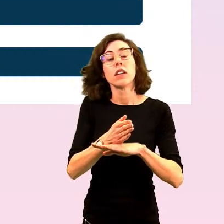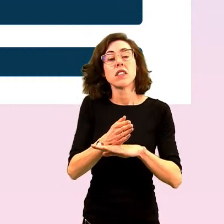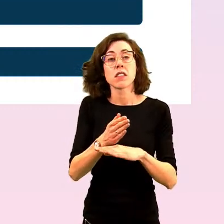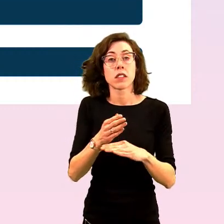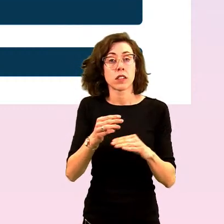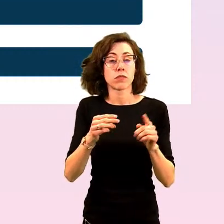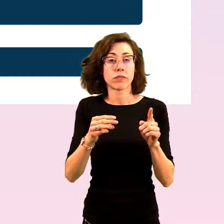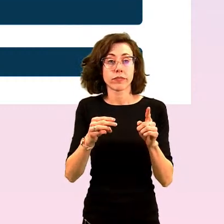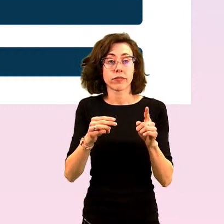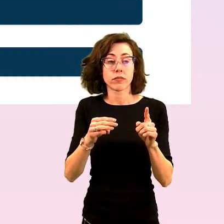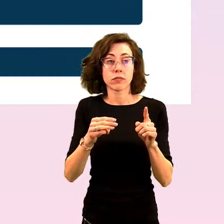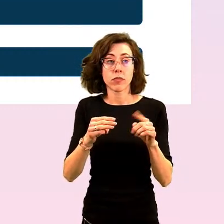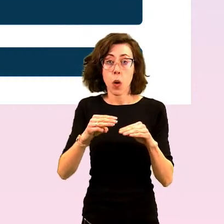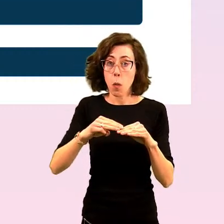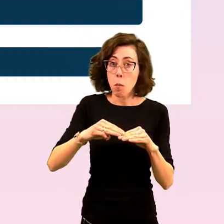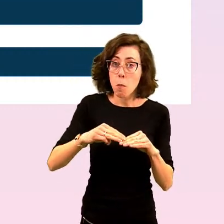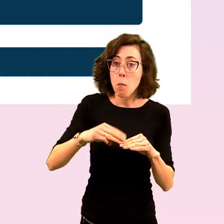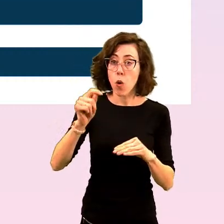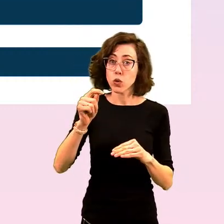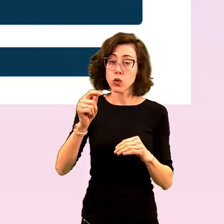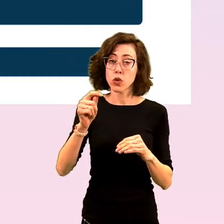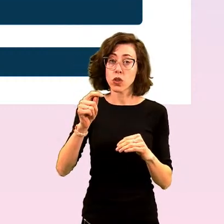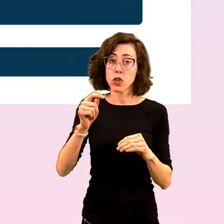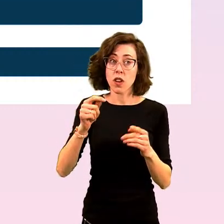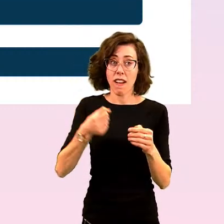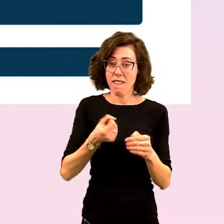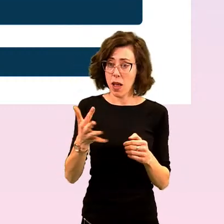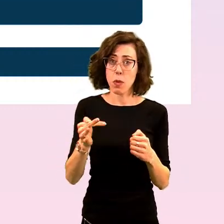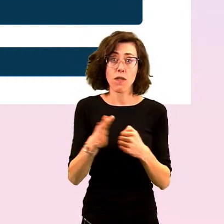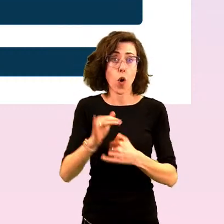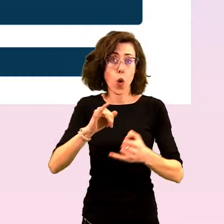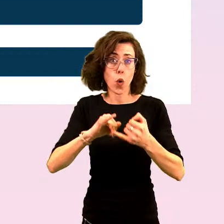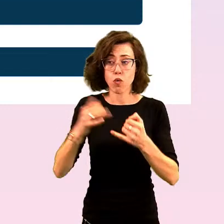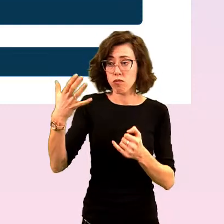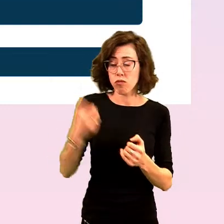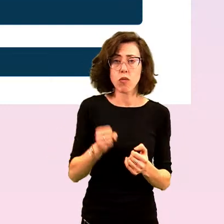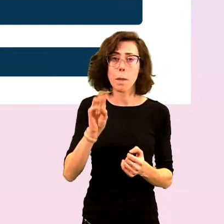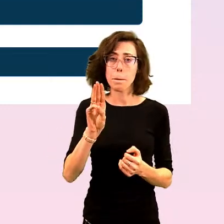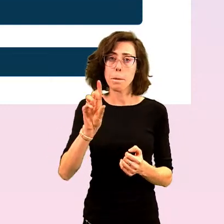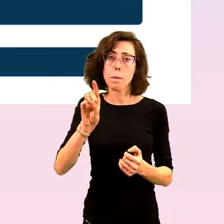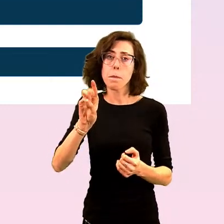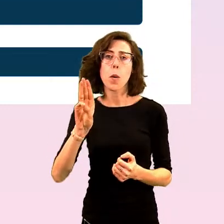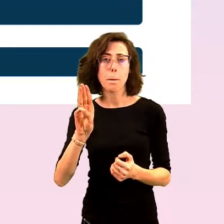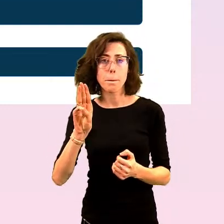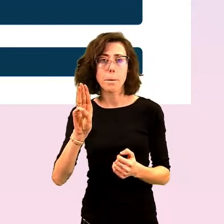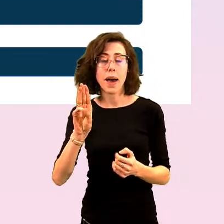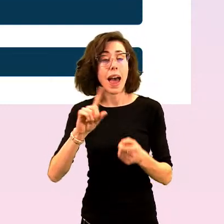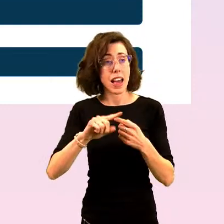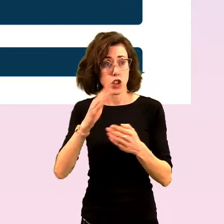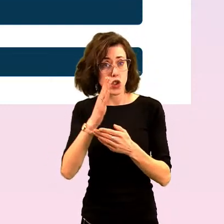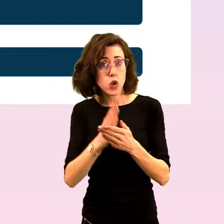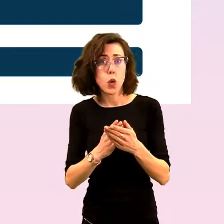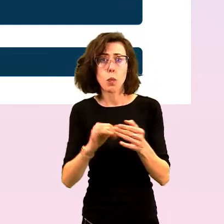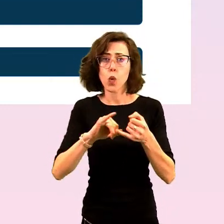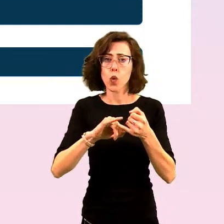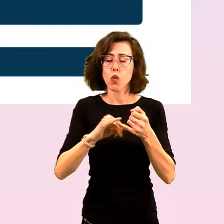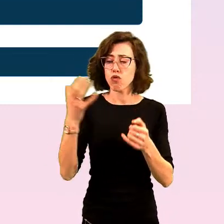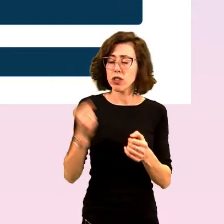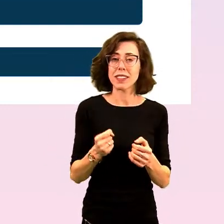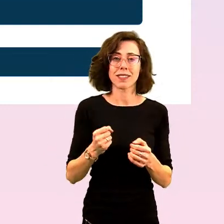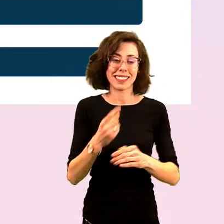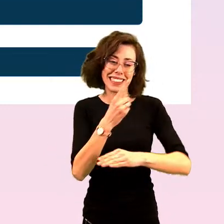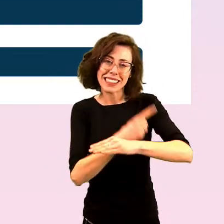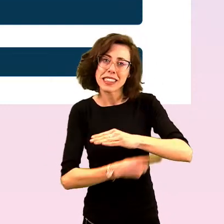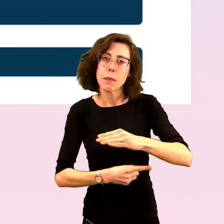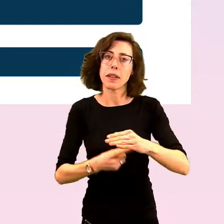available to people who are in receipt of PUP at the moment also. Some of them are also available to people in relation to disability allowance or